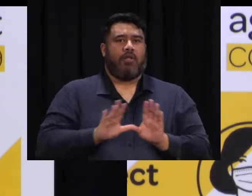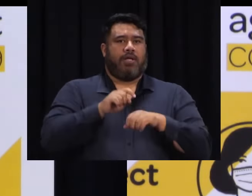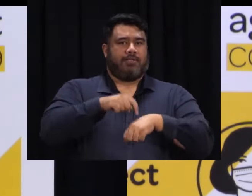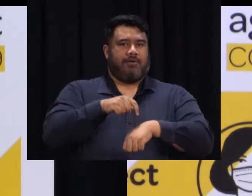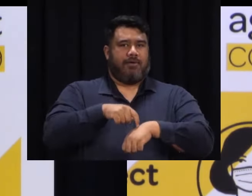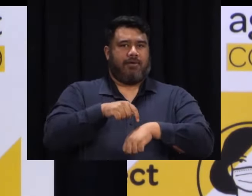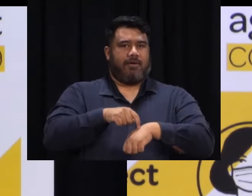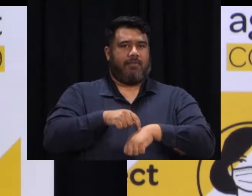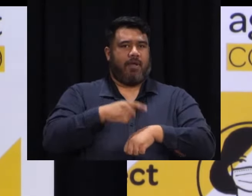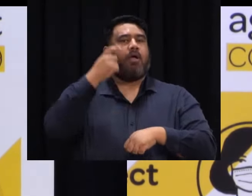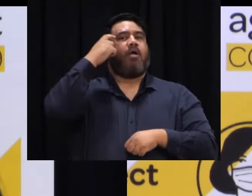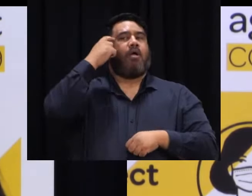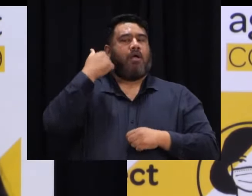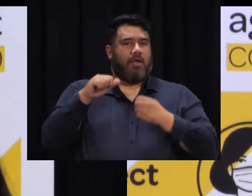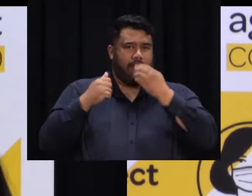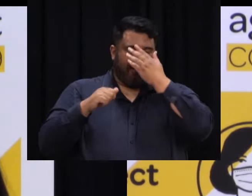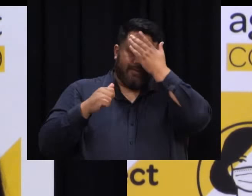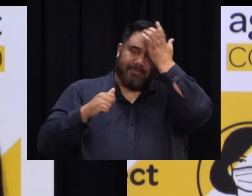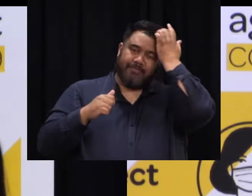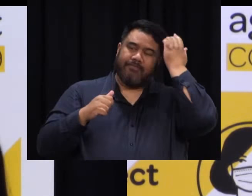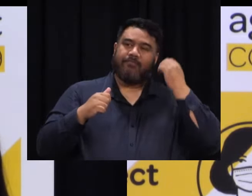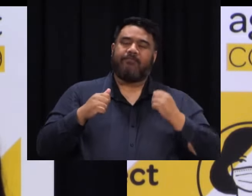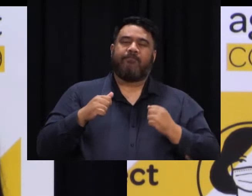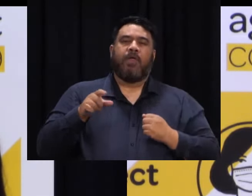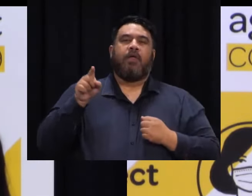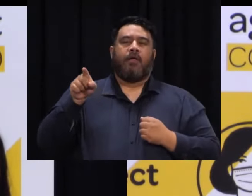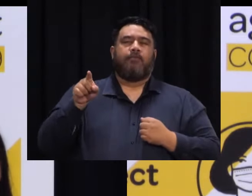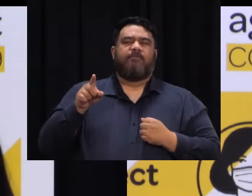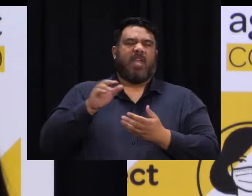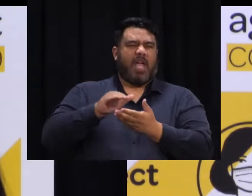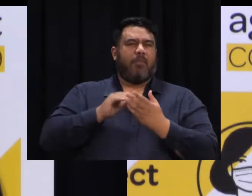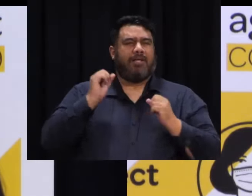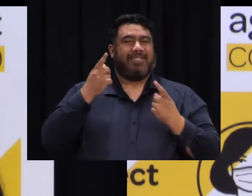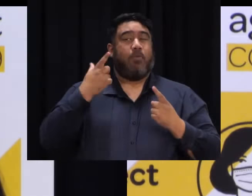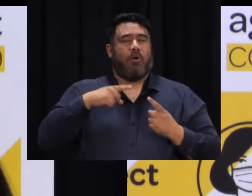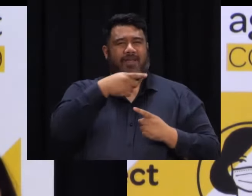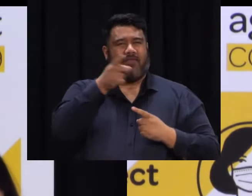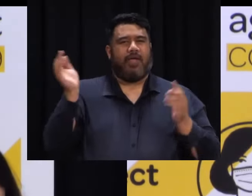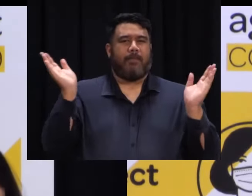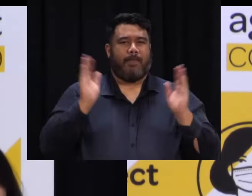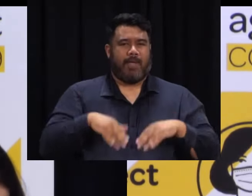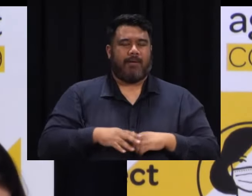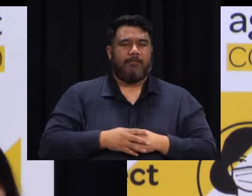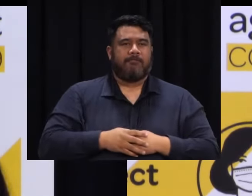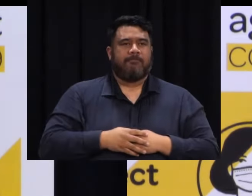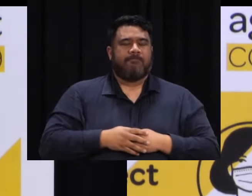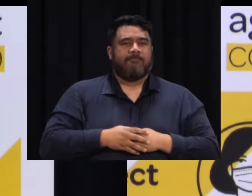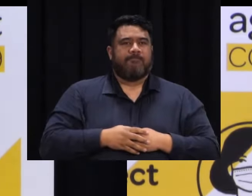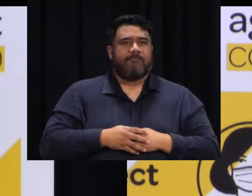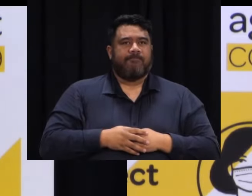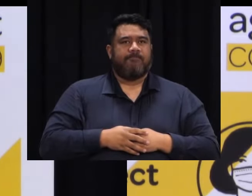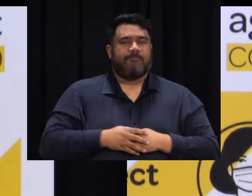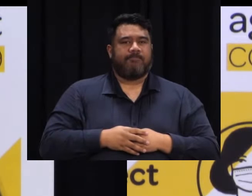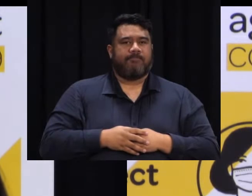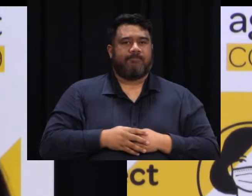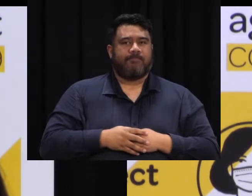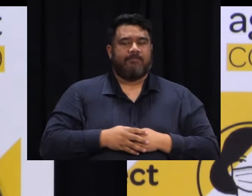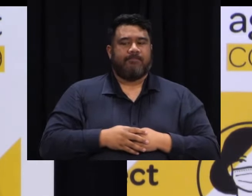So that just gives us a bit of a sense of the reasons for return for some people. The majority of